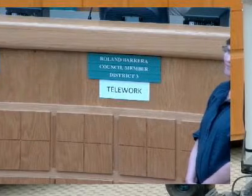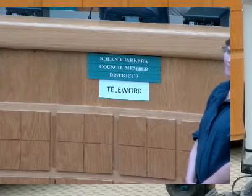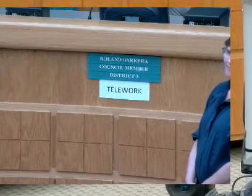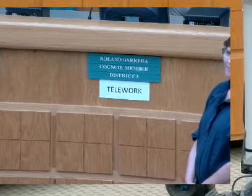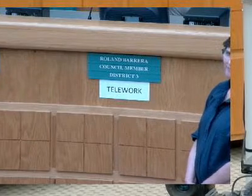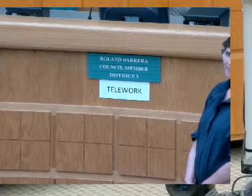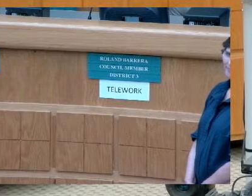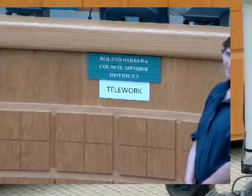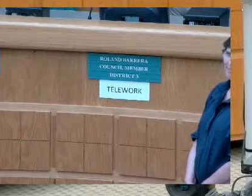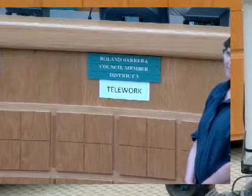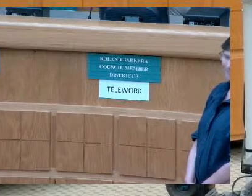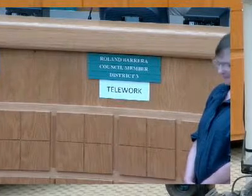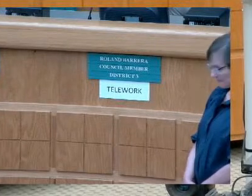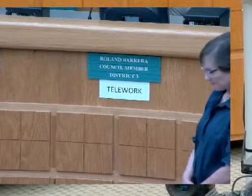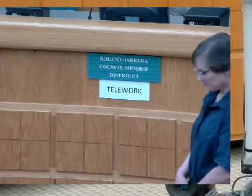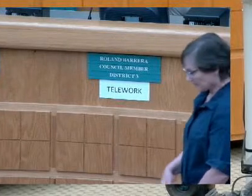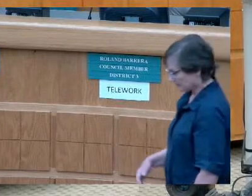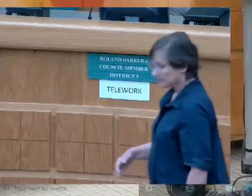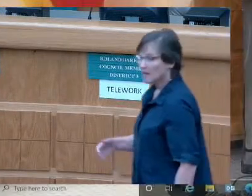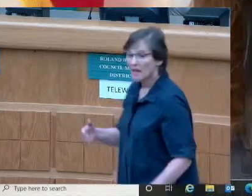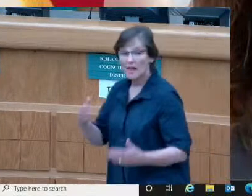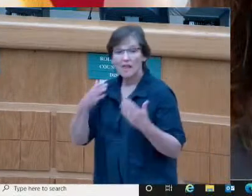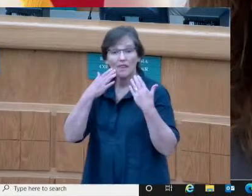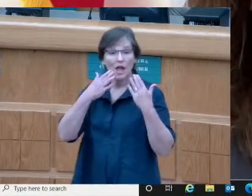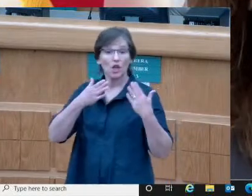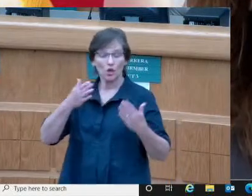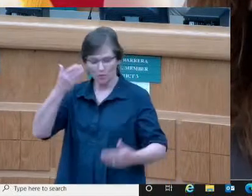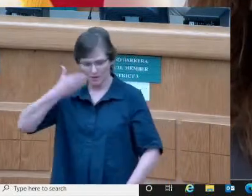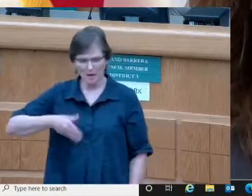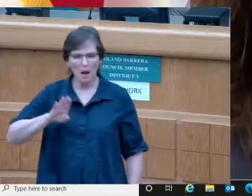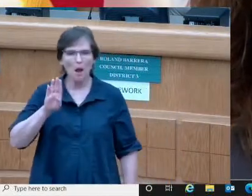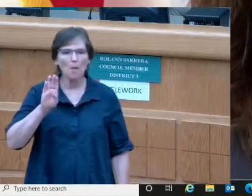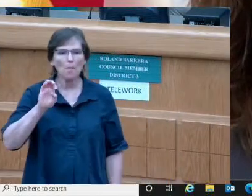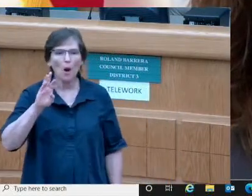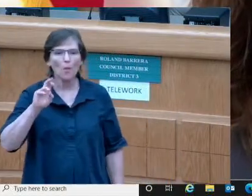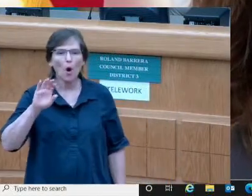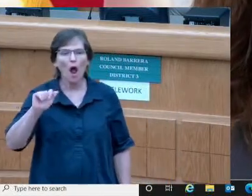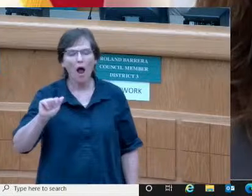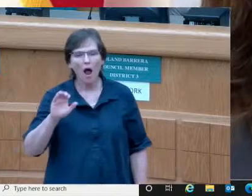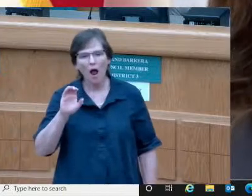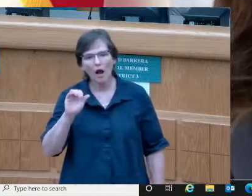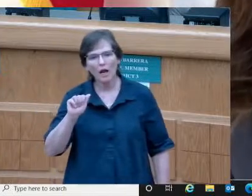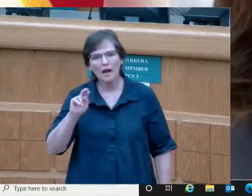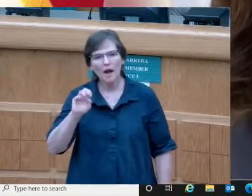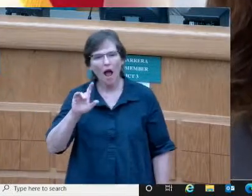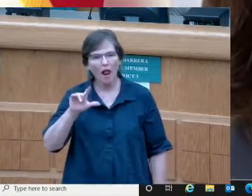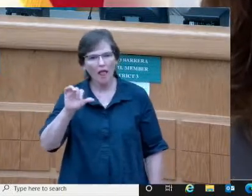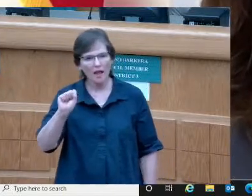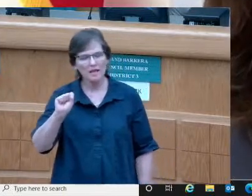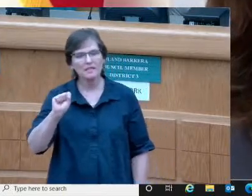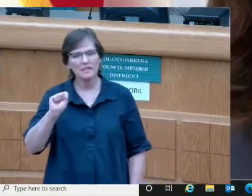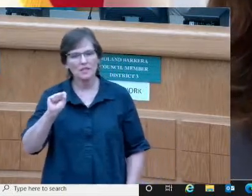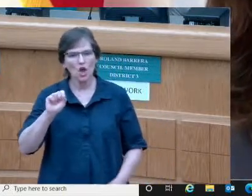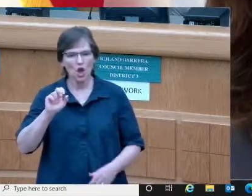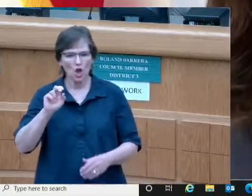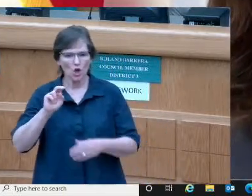Thank you, Barbara Canales, Nueces County Judge. I want to